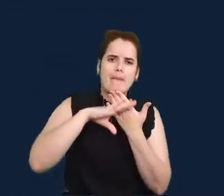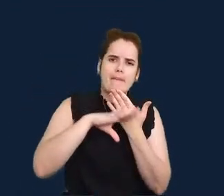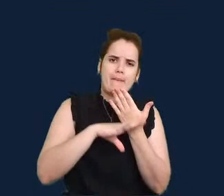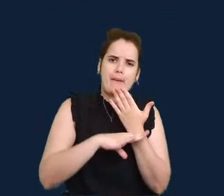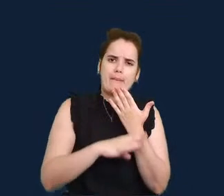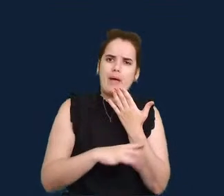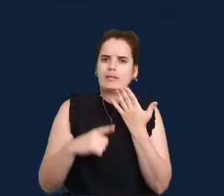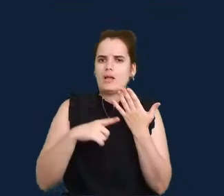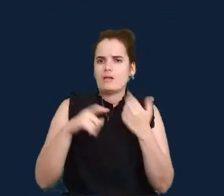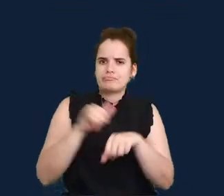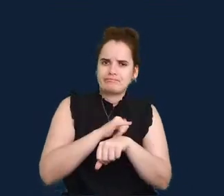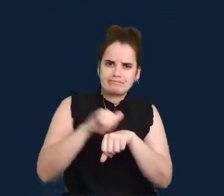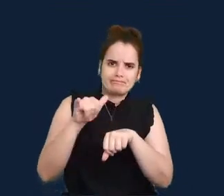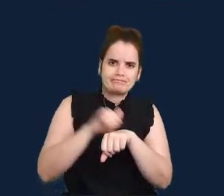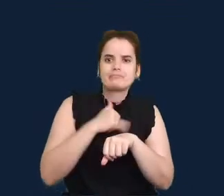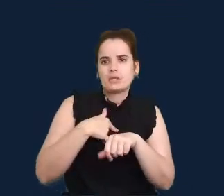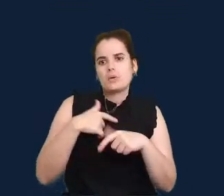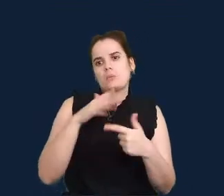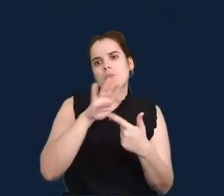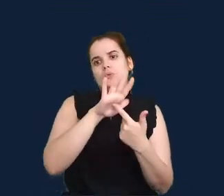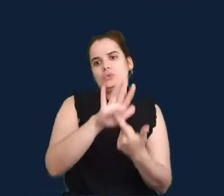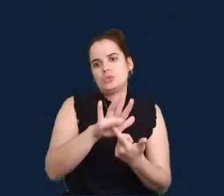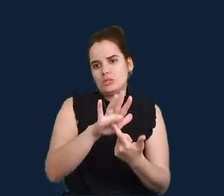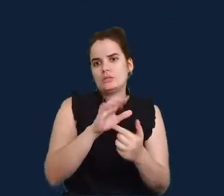also linked on this page.